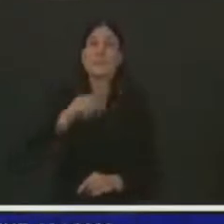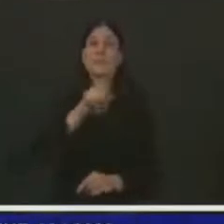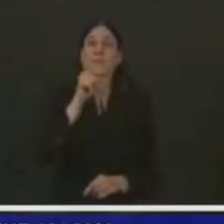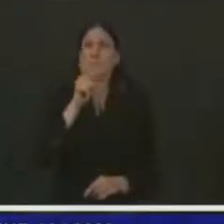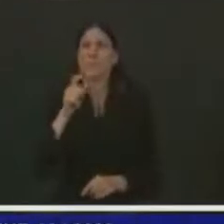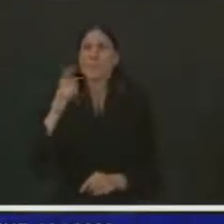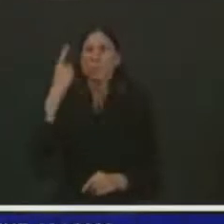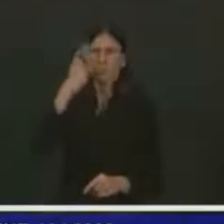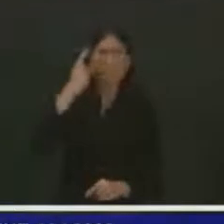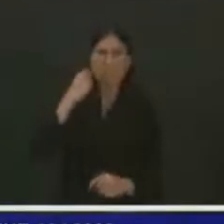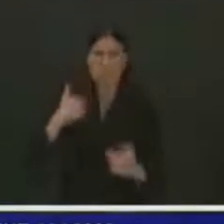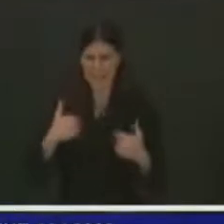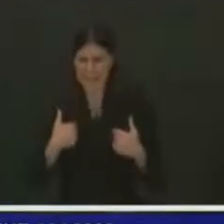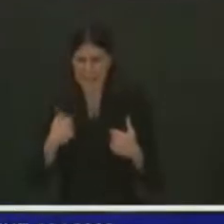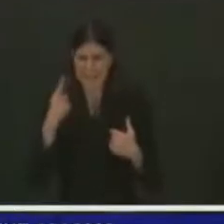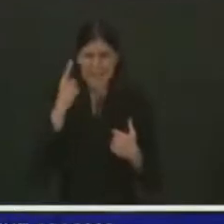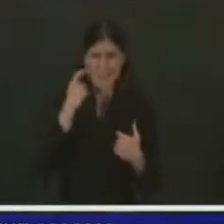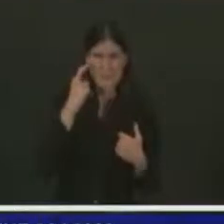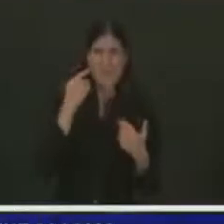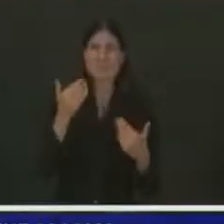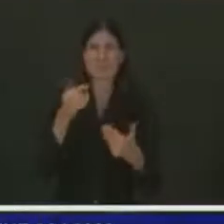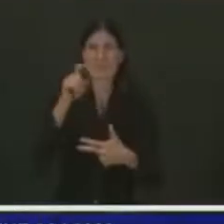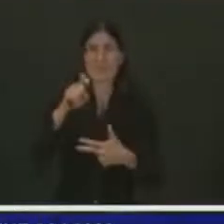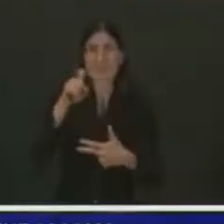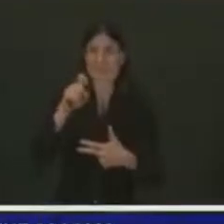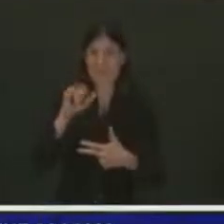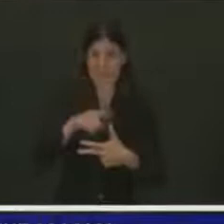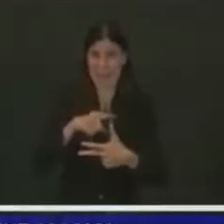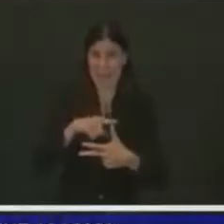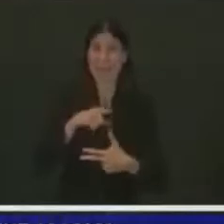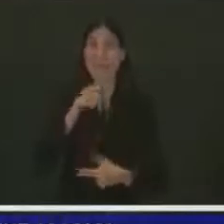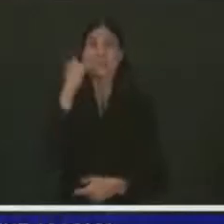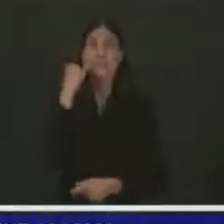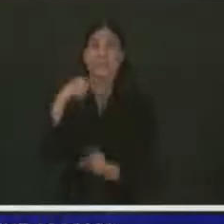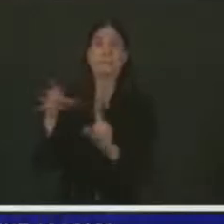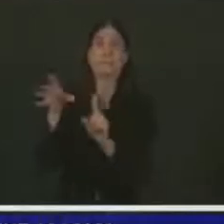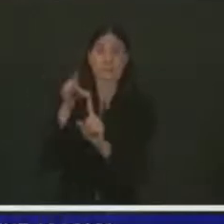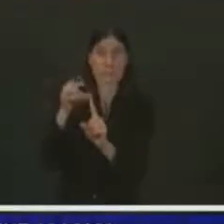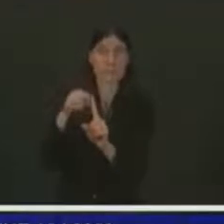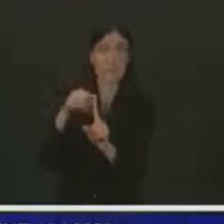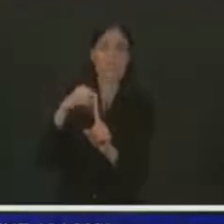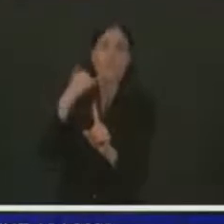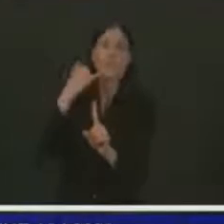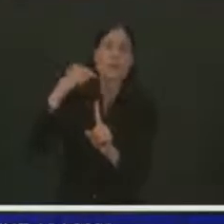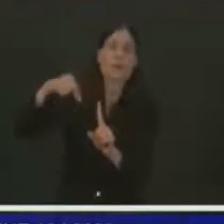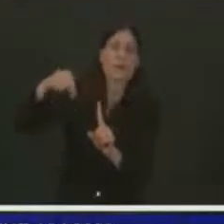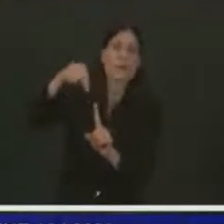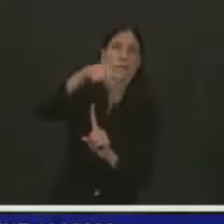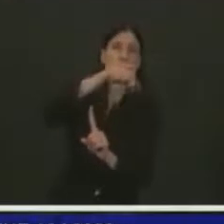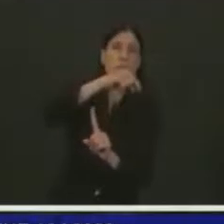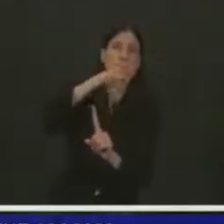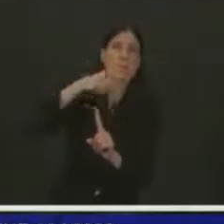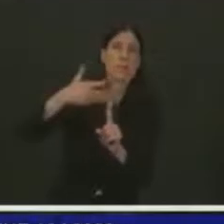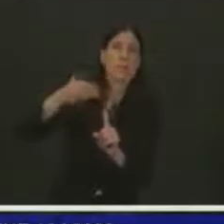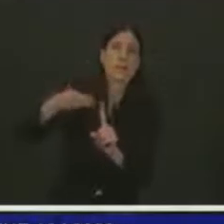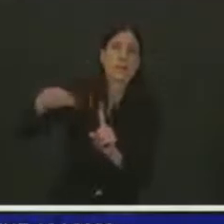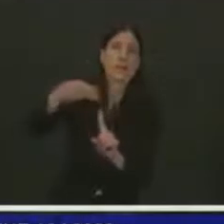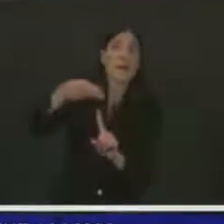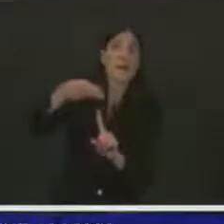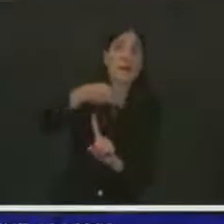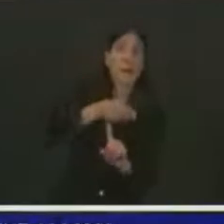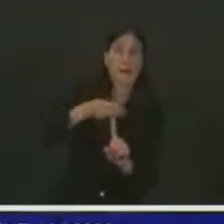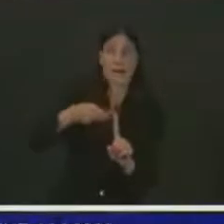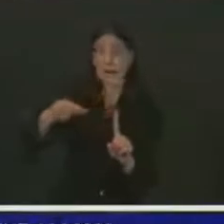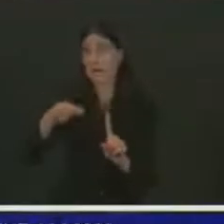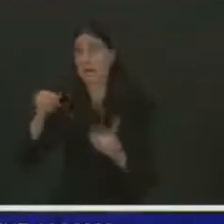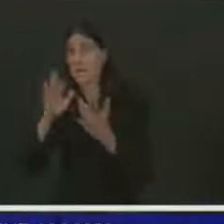they are positive, into isolation, and also contacting the people who have had direct close contact with them so